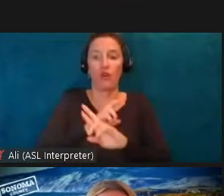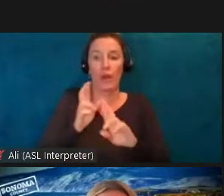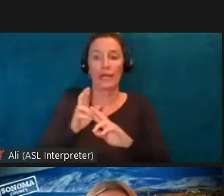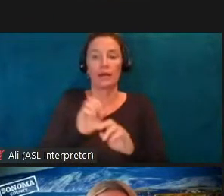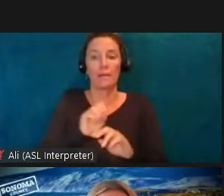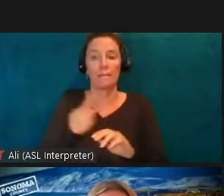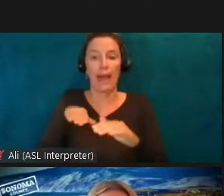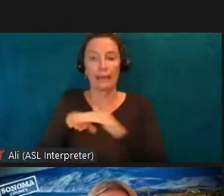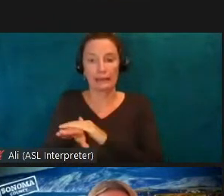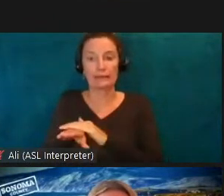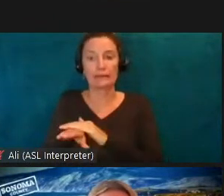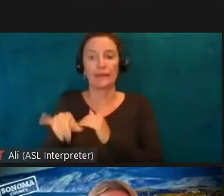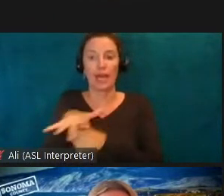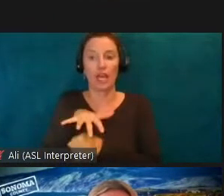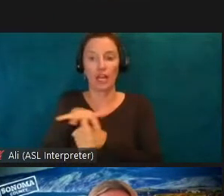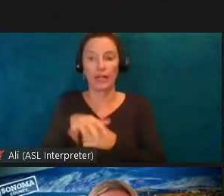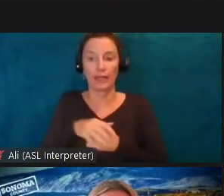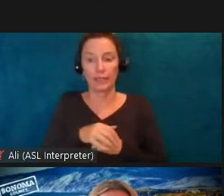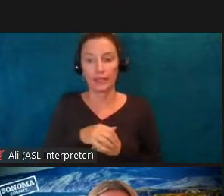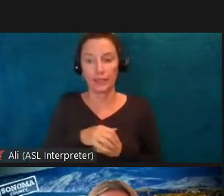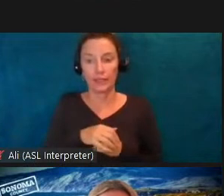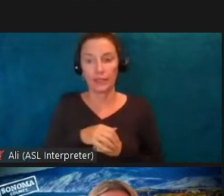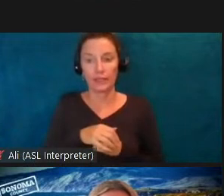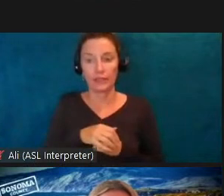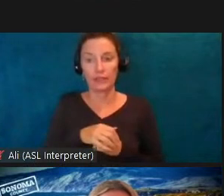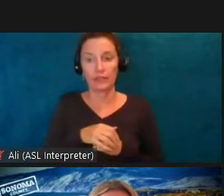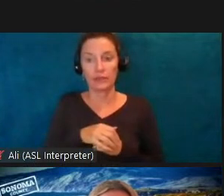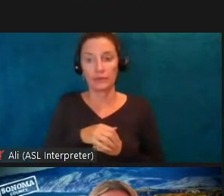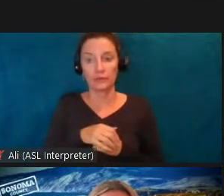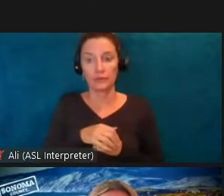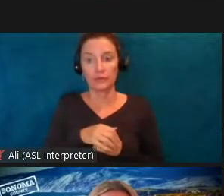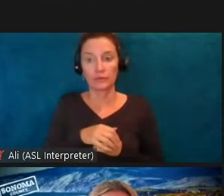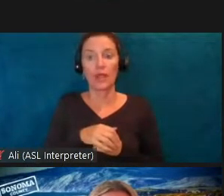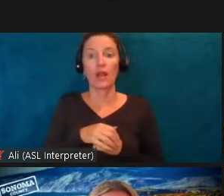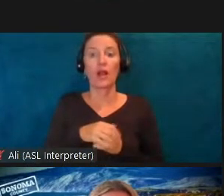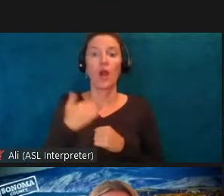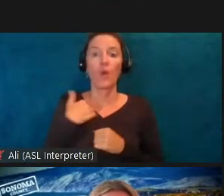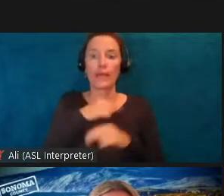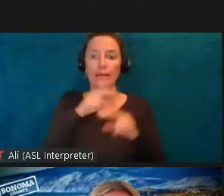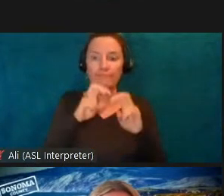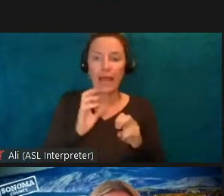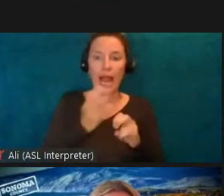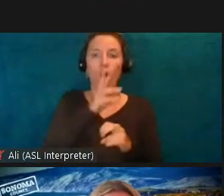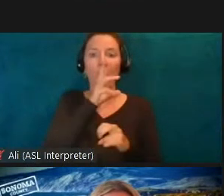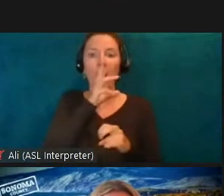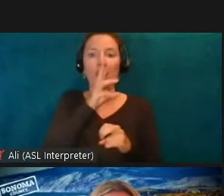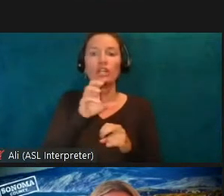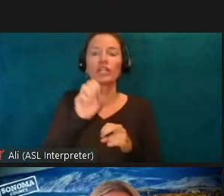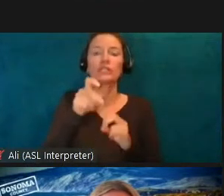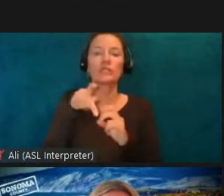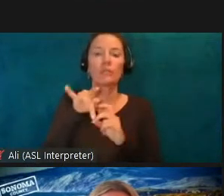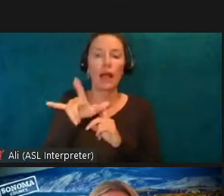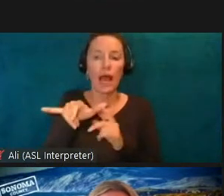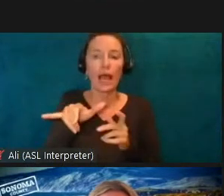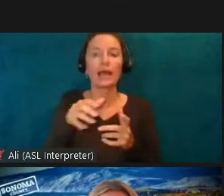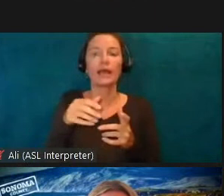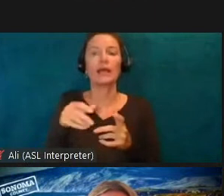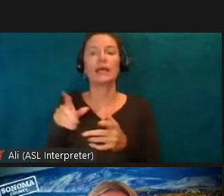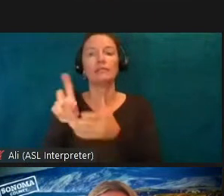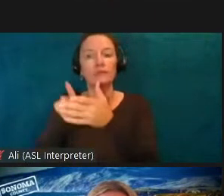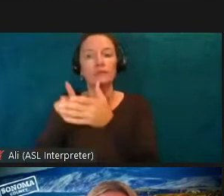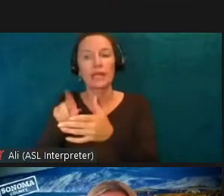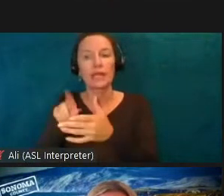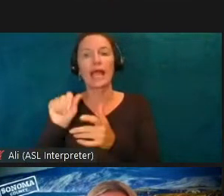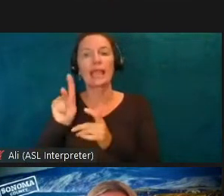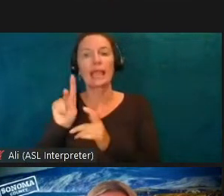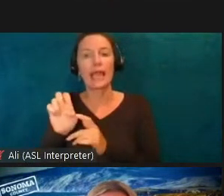we continue to look at and analyzing the impacts on our water supply. Up on Lake Sonoma a little bit more today with some of our